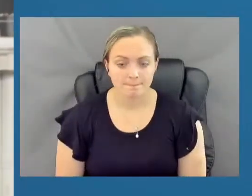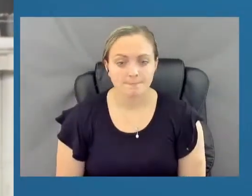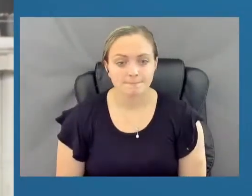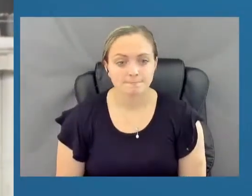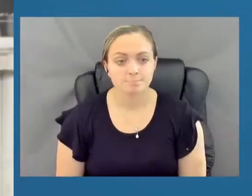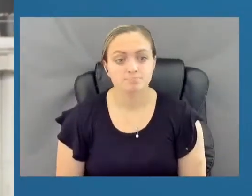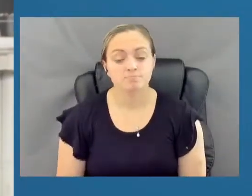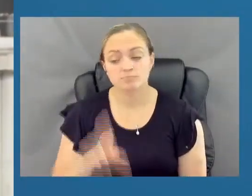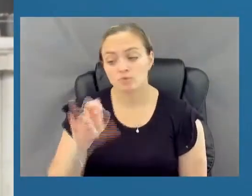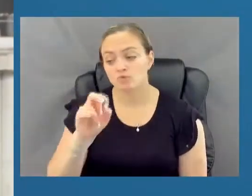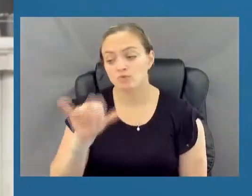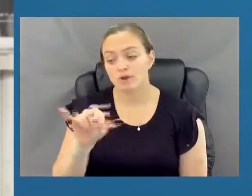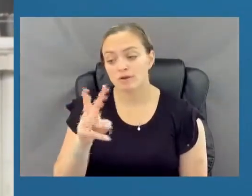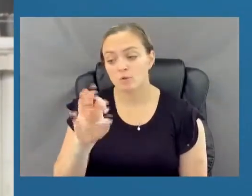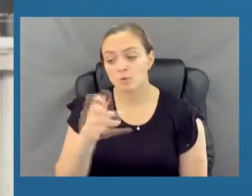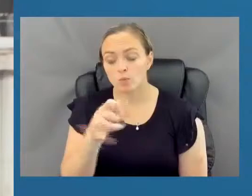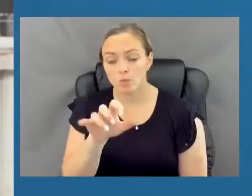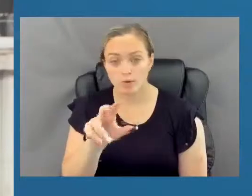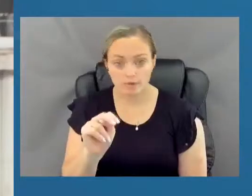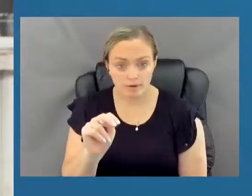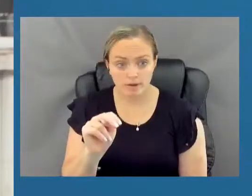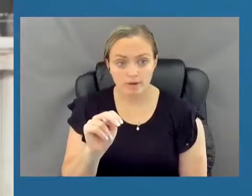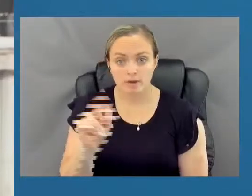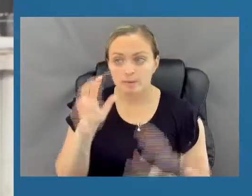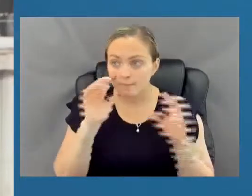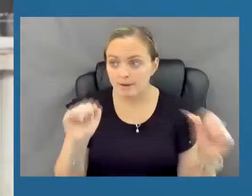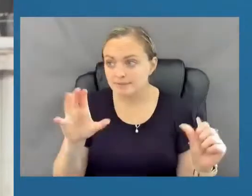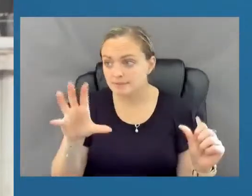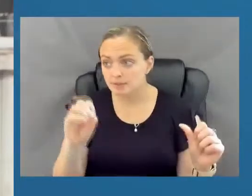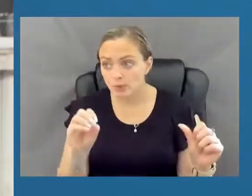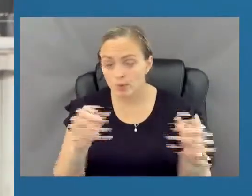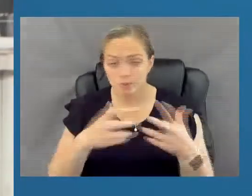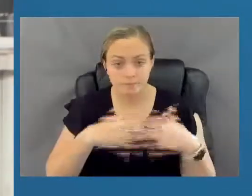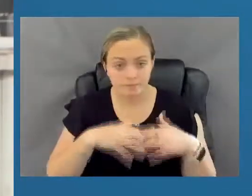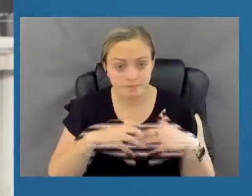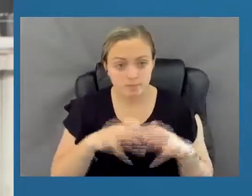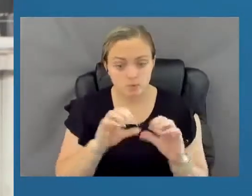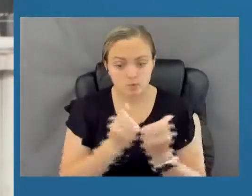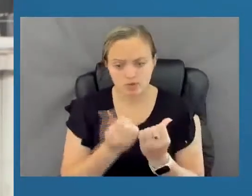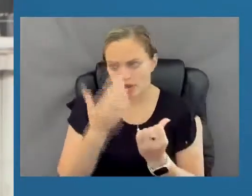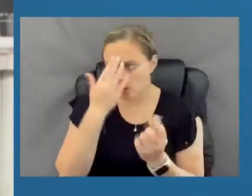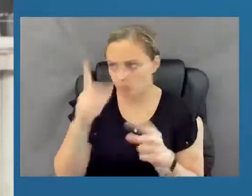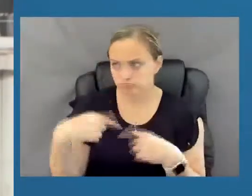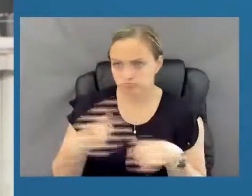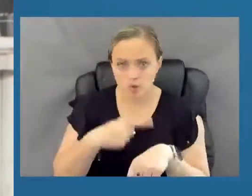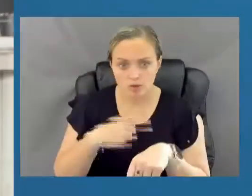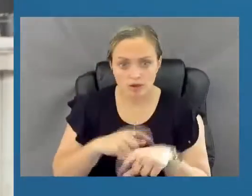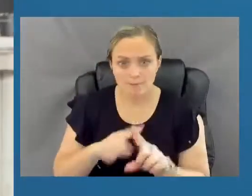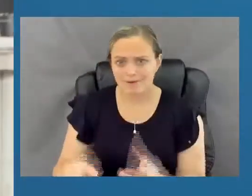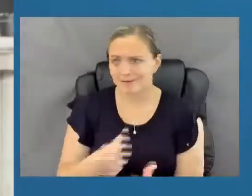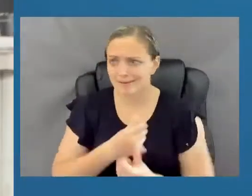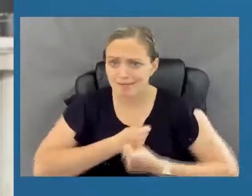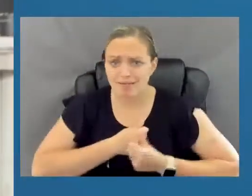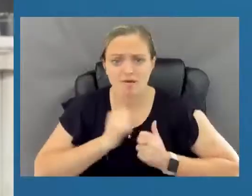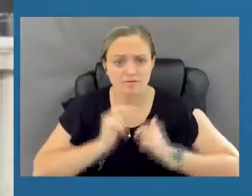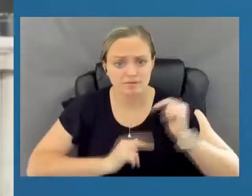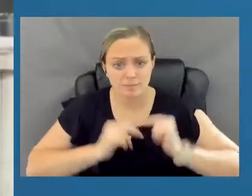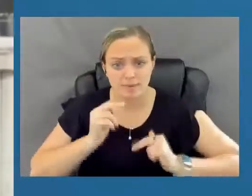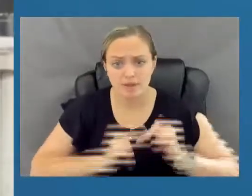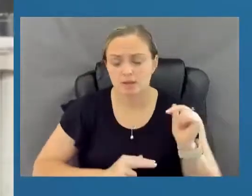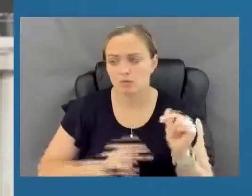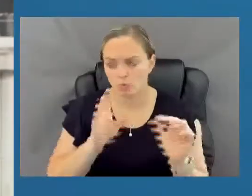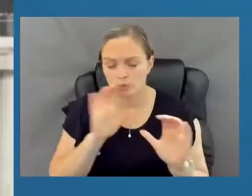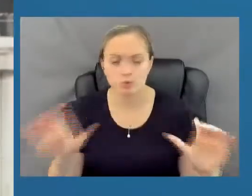Randy Walken, the President and CEO of the Manufacturers Association, because I've known Randy a long time and he loves to build. And we are going to be doing